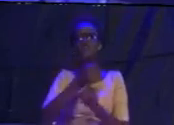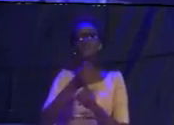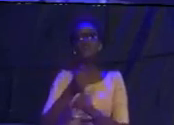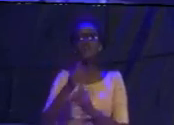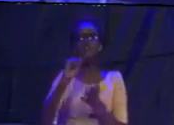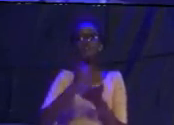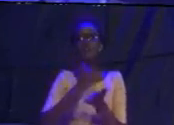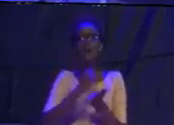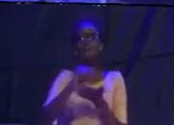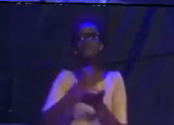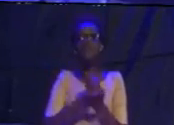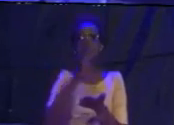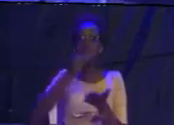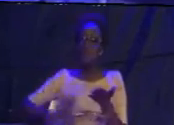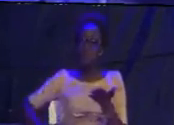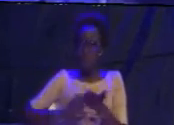For